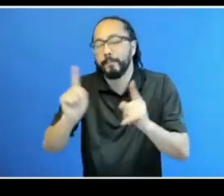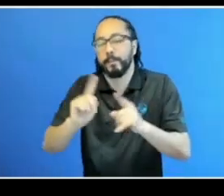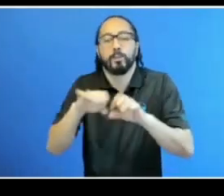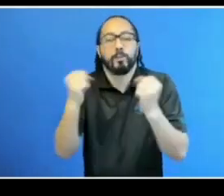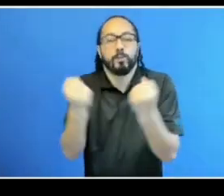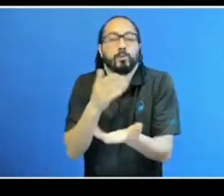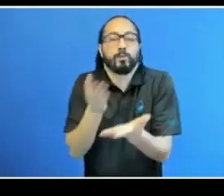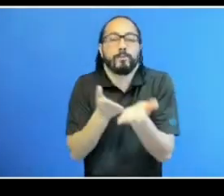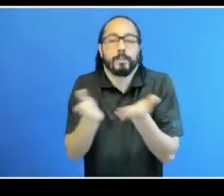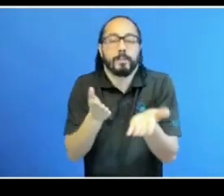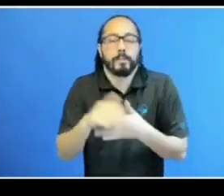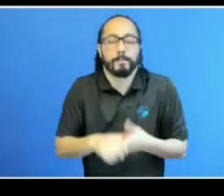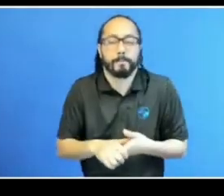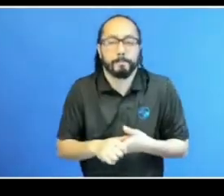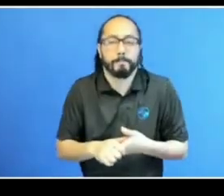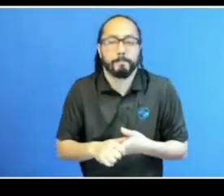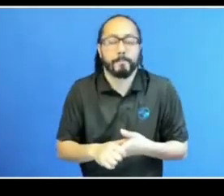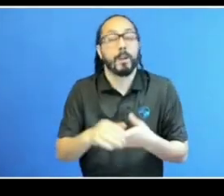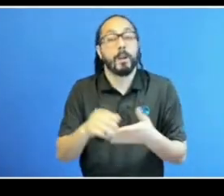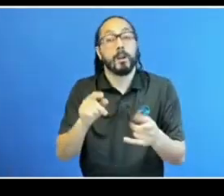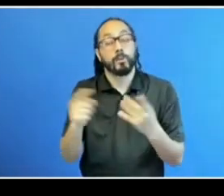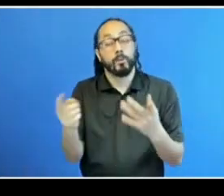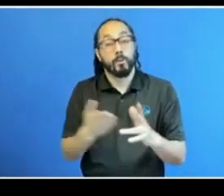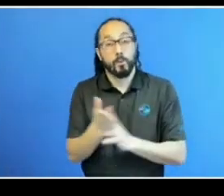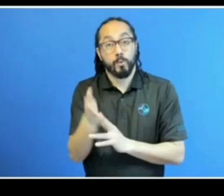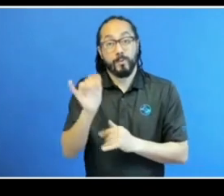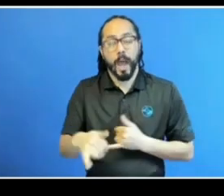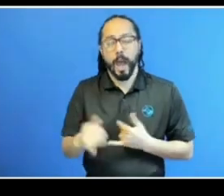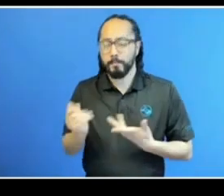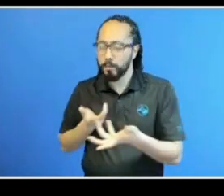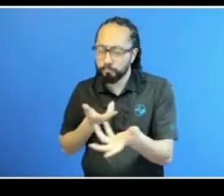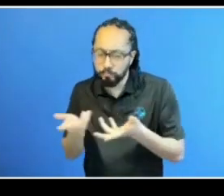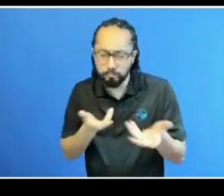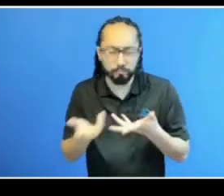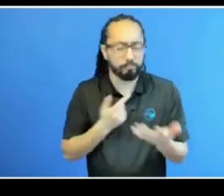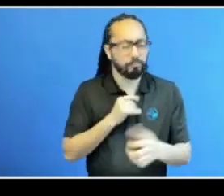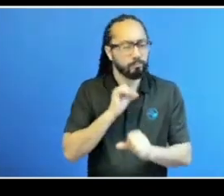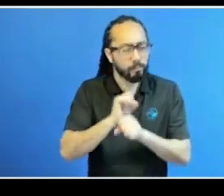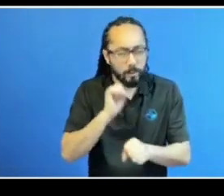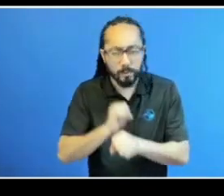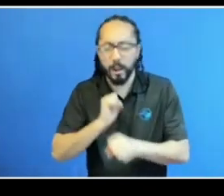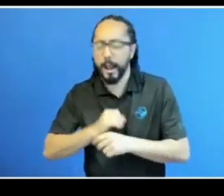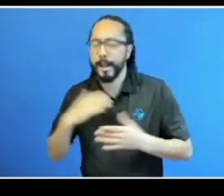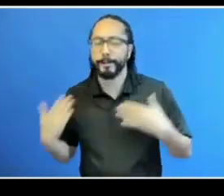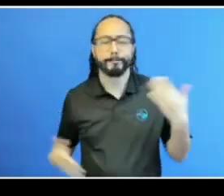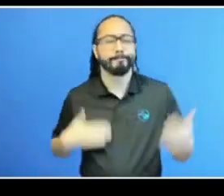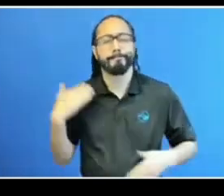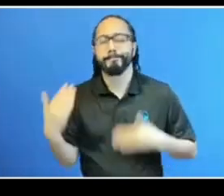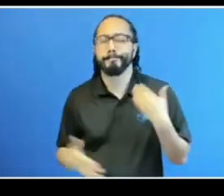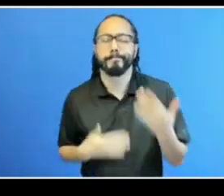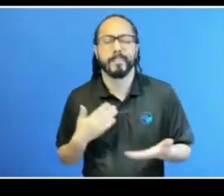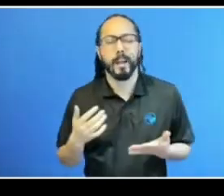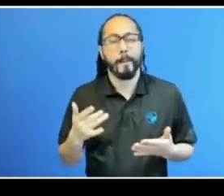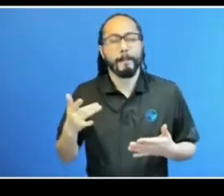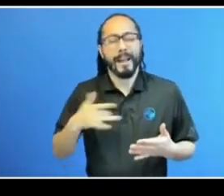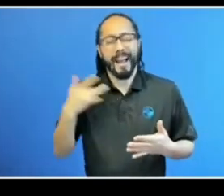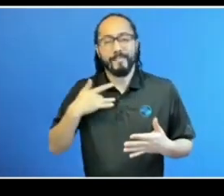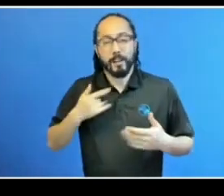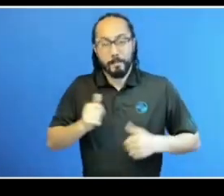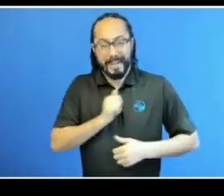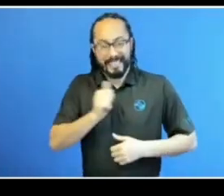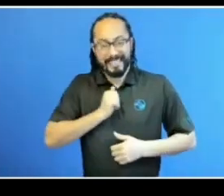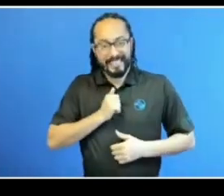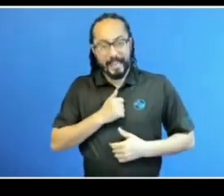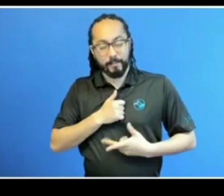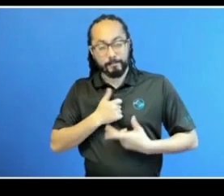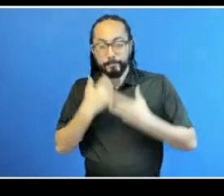I, along that journey, kind of lost a sense of self-care. And